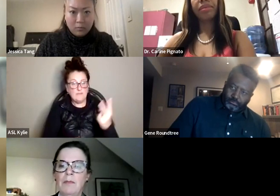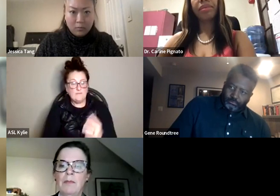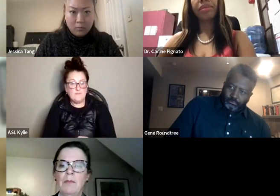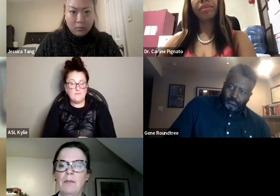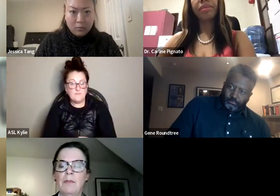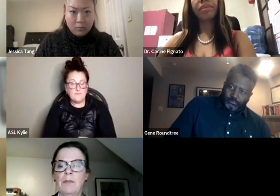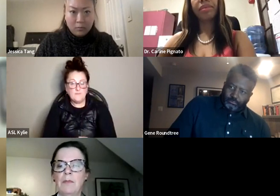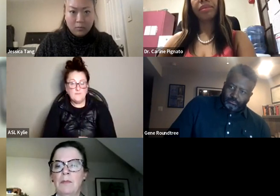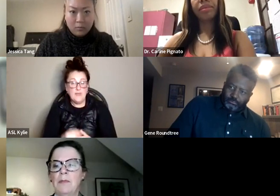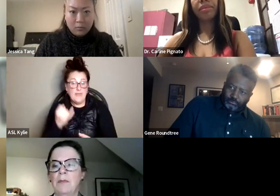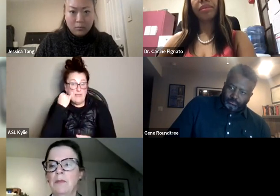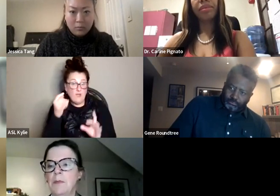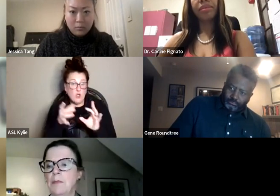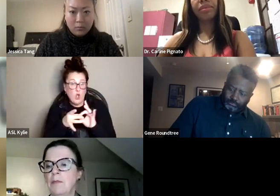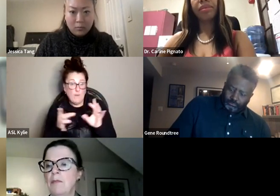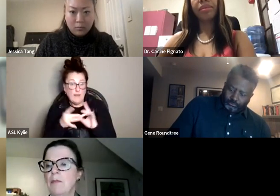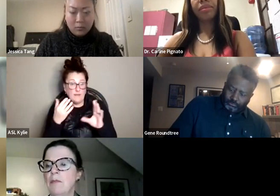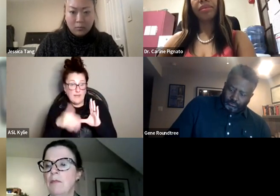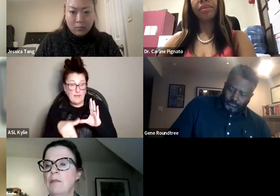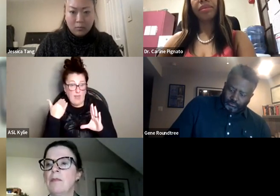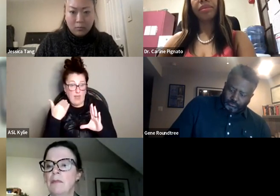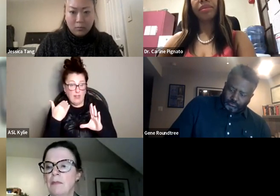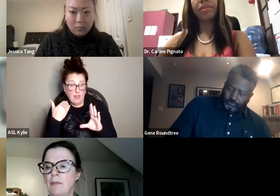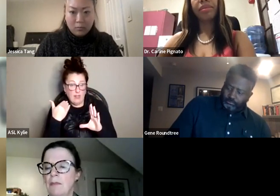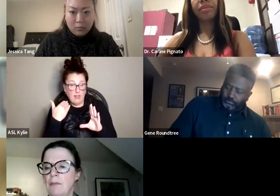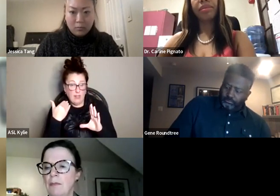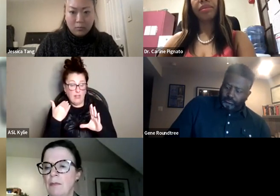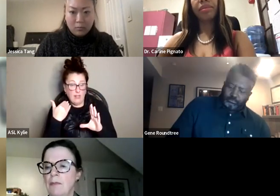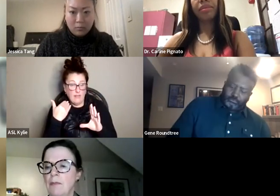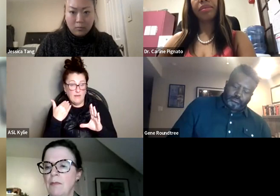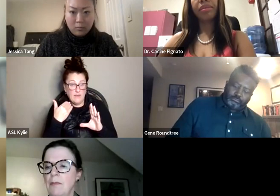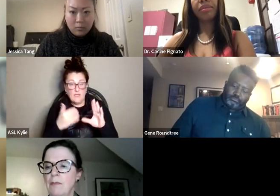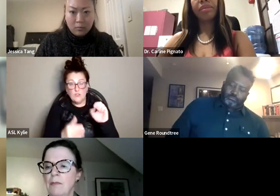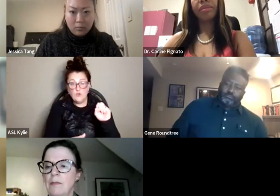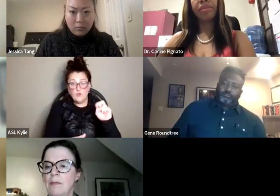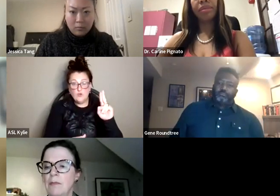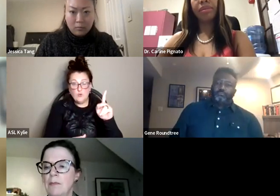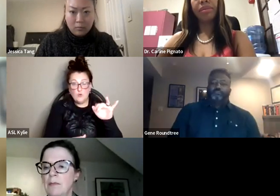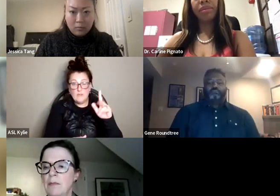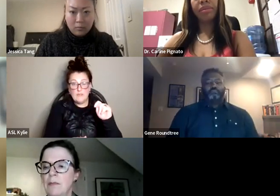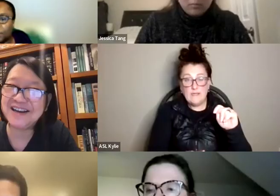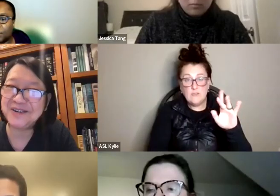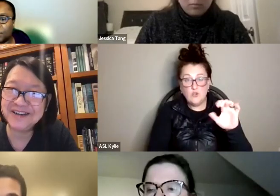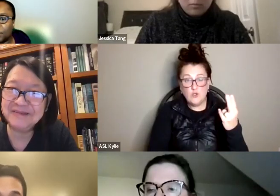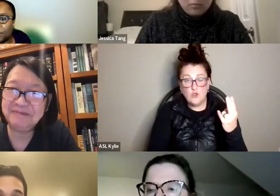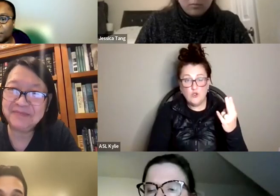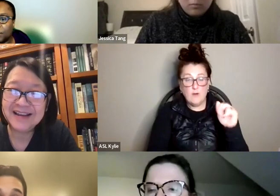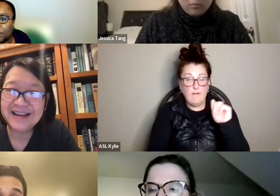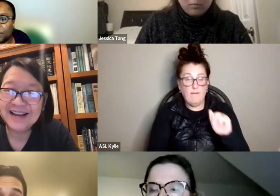write us if you have comments to superintendentsearch, all one word, at